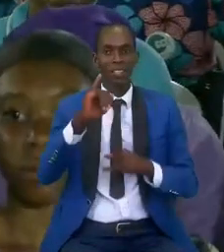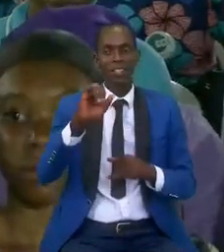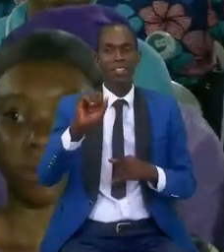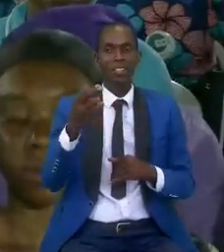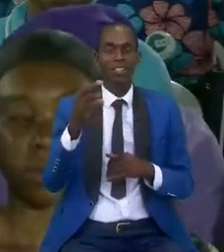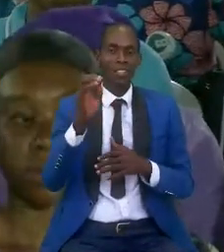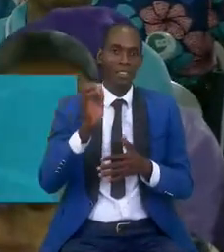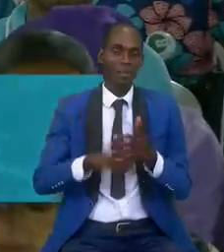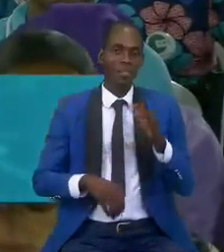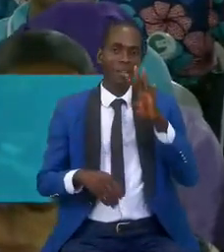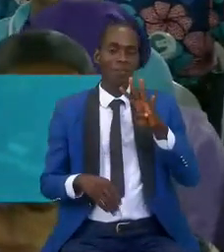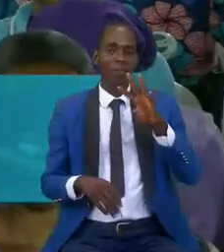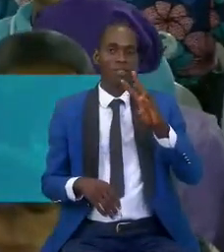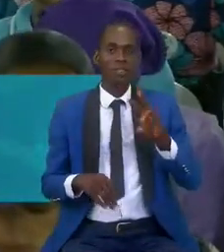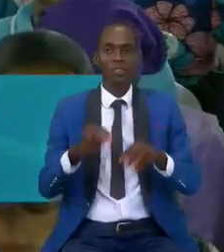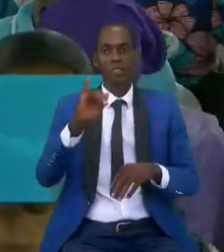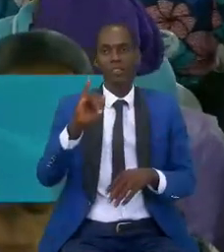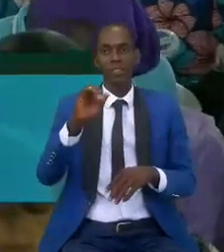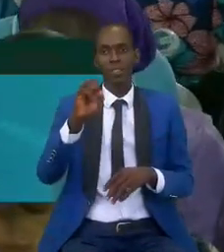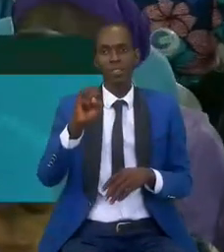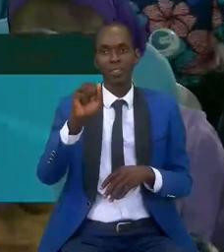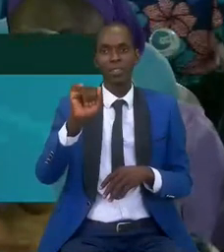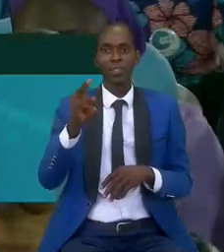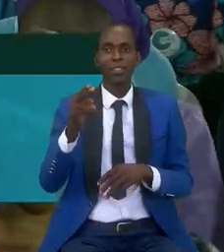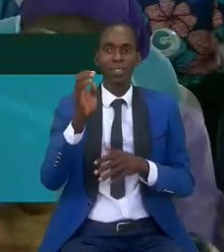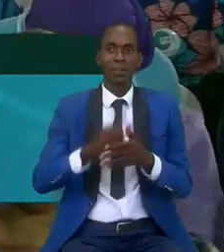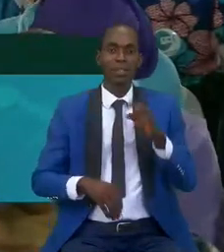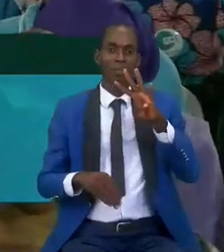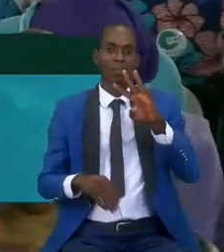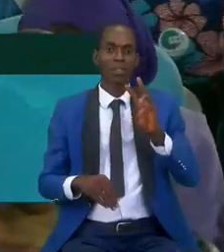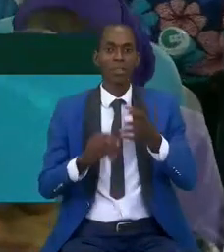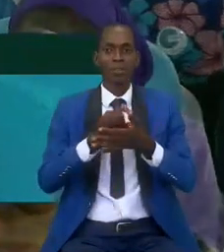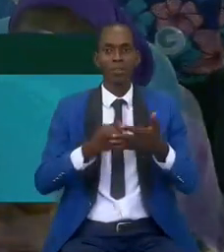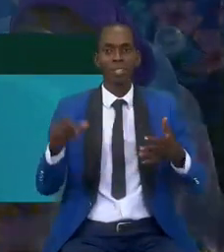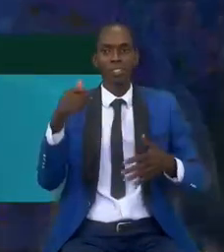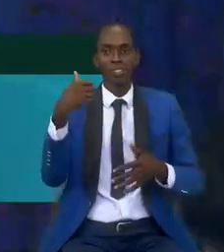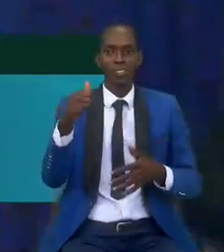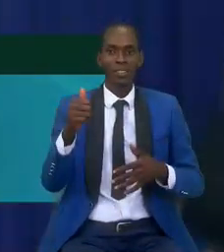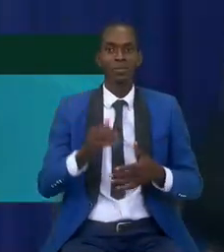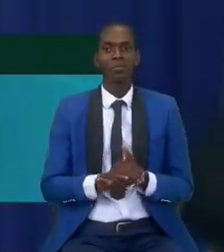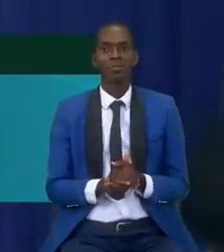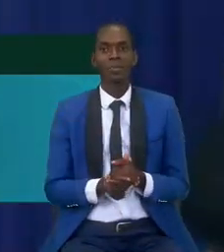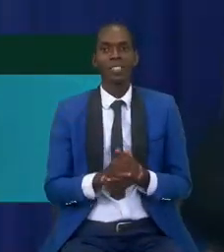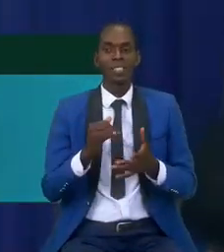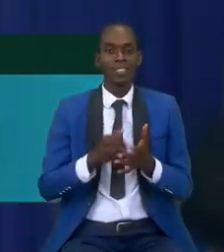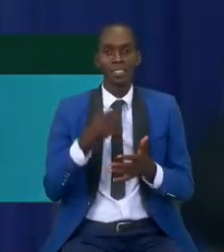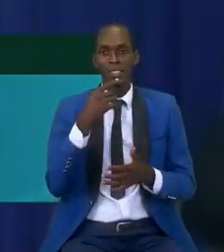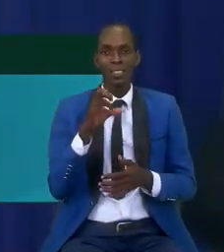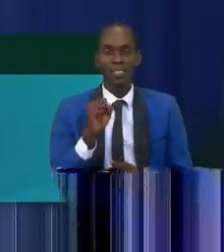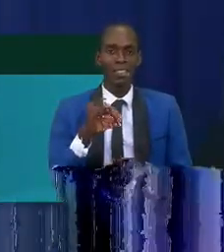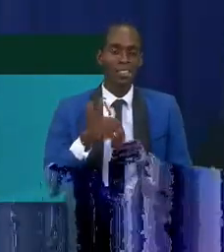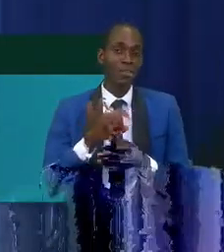and we're looking at verse 10 it says declaring the end from the beginning